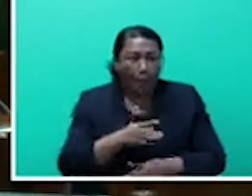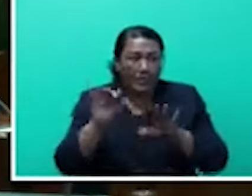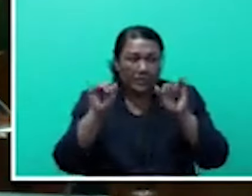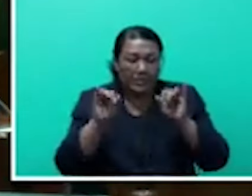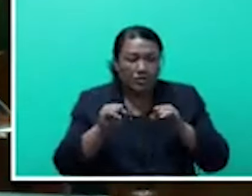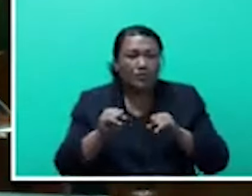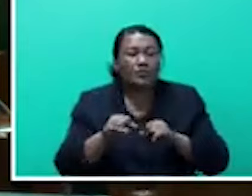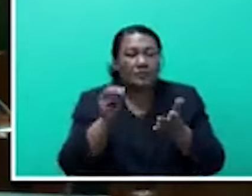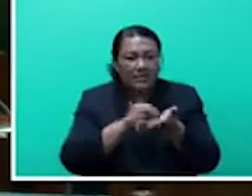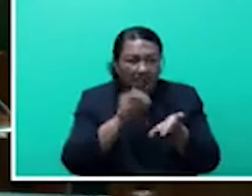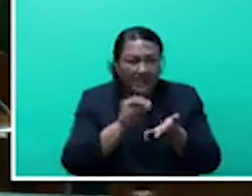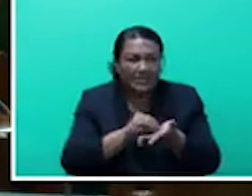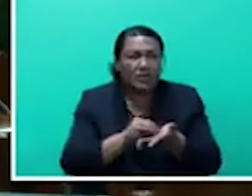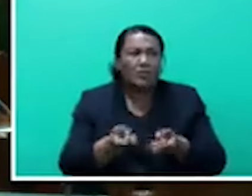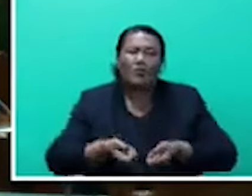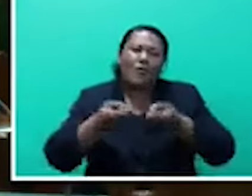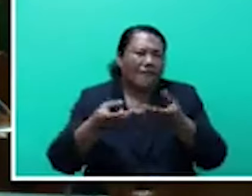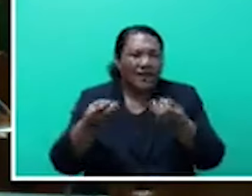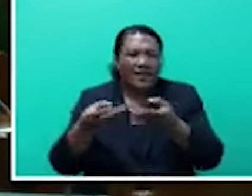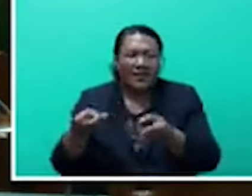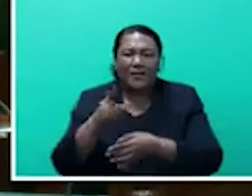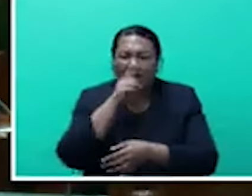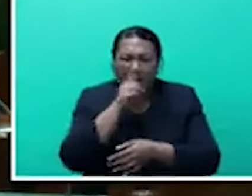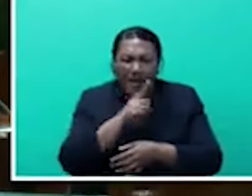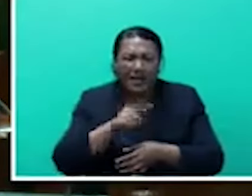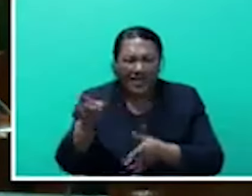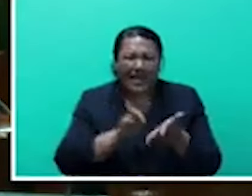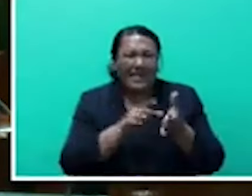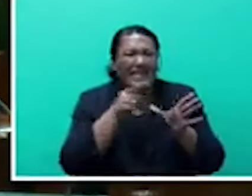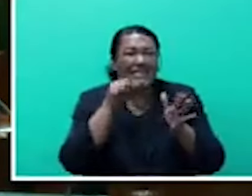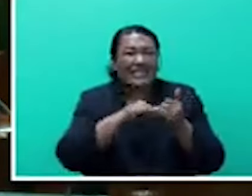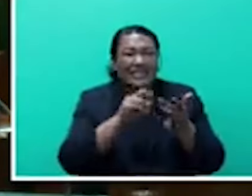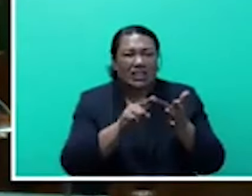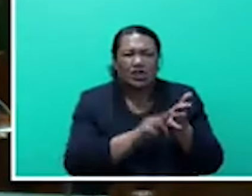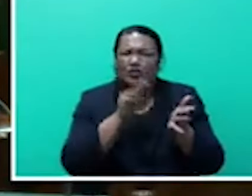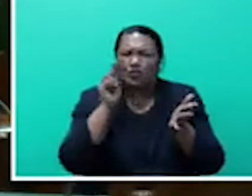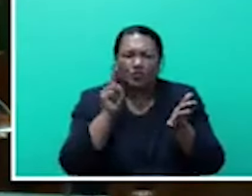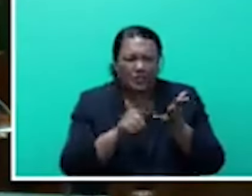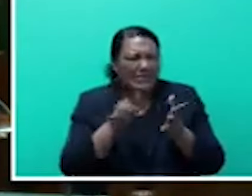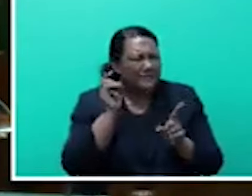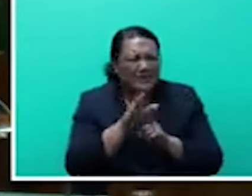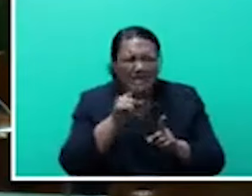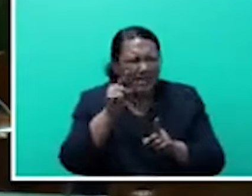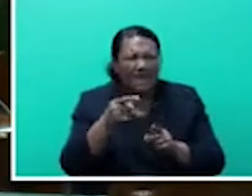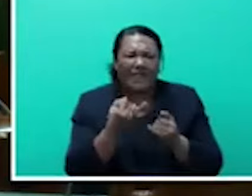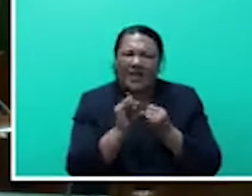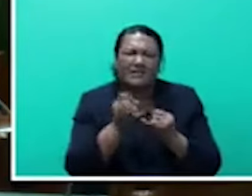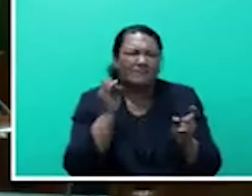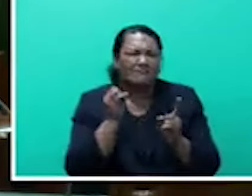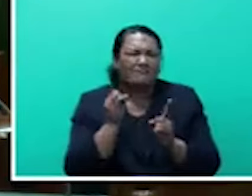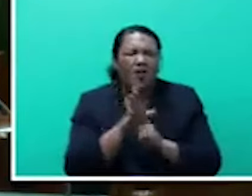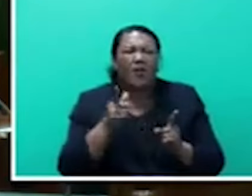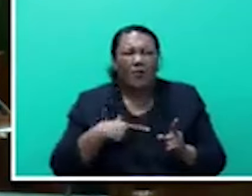the services to be provided, Nasinu being the largest municipality. And Minister has been talking about, he's just raised the issue of